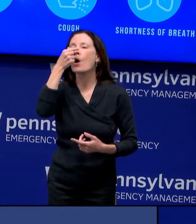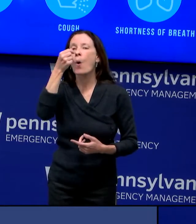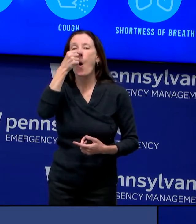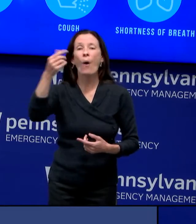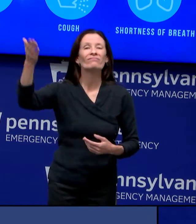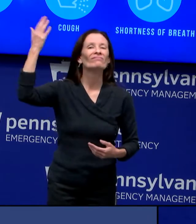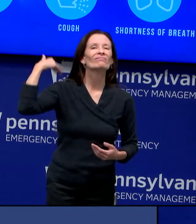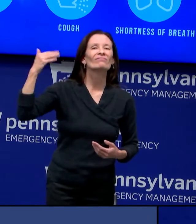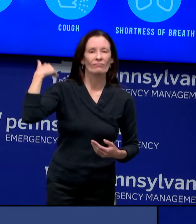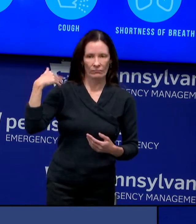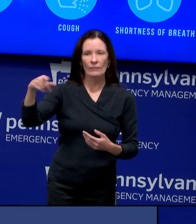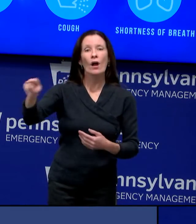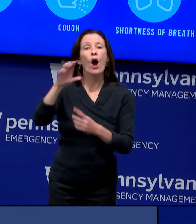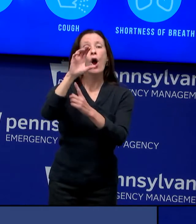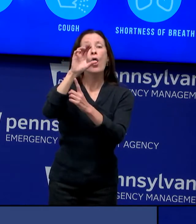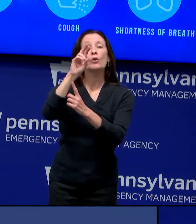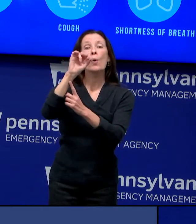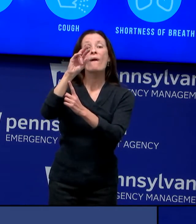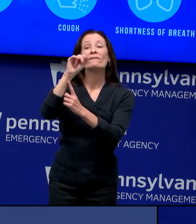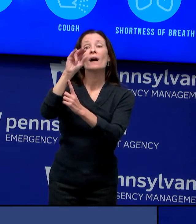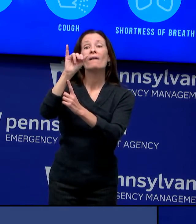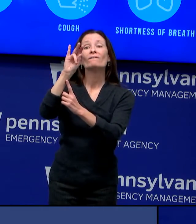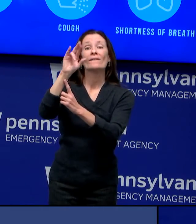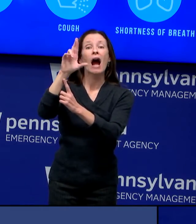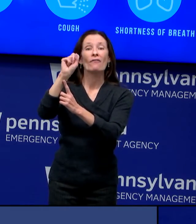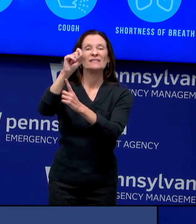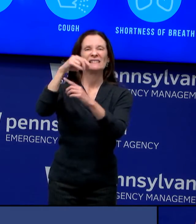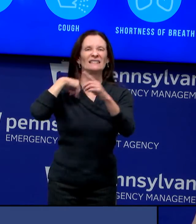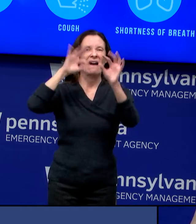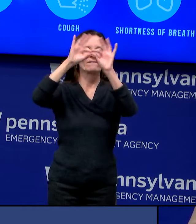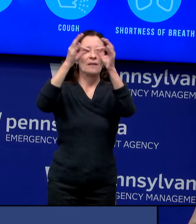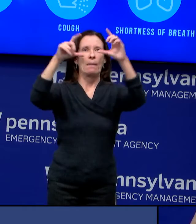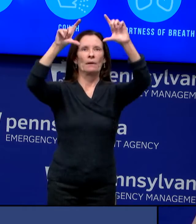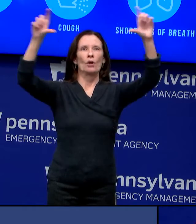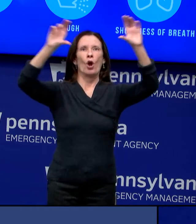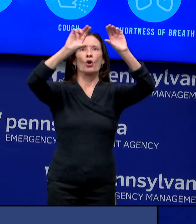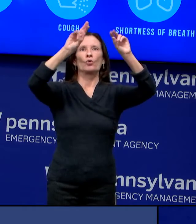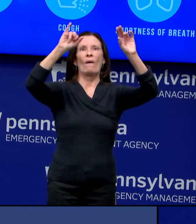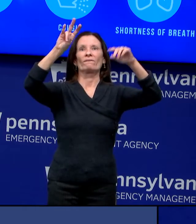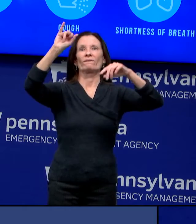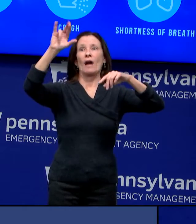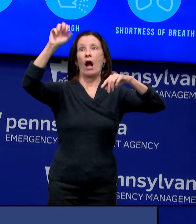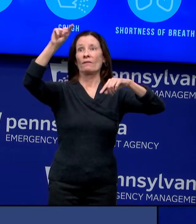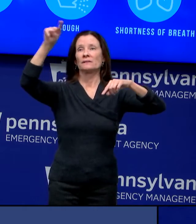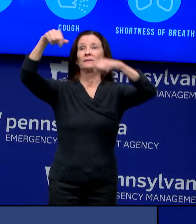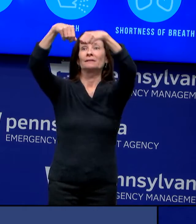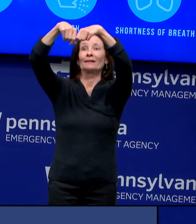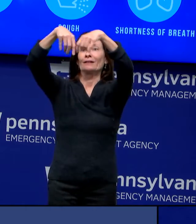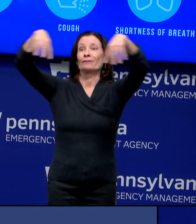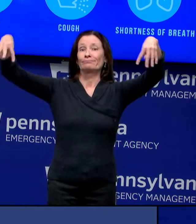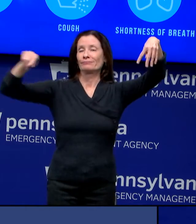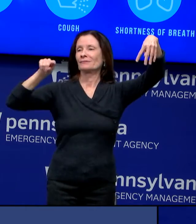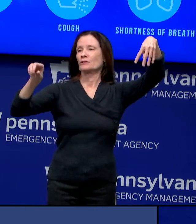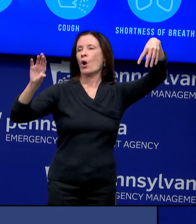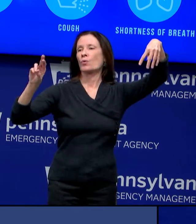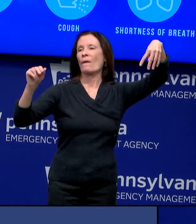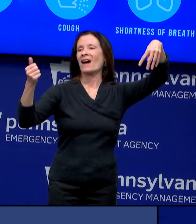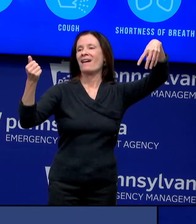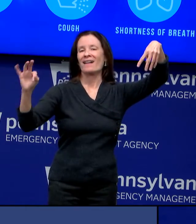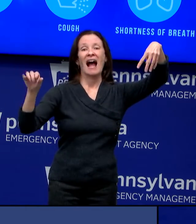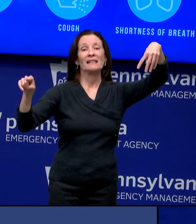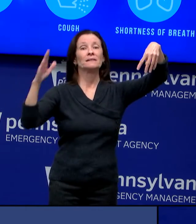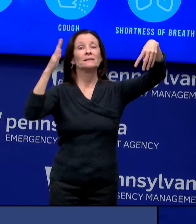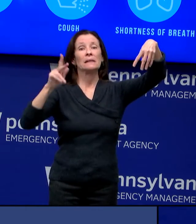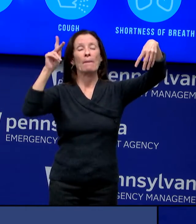colds frequently, and having that immunity doesn't seem to last very long. So how effective are